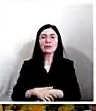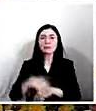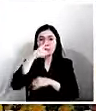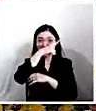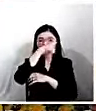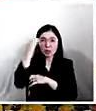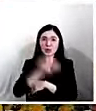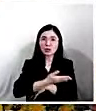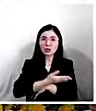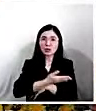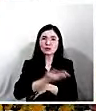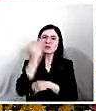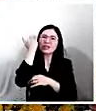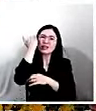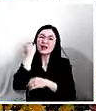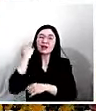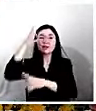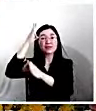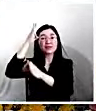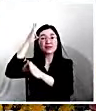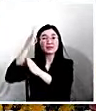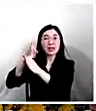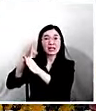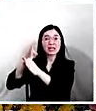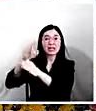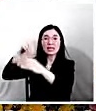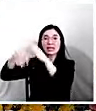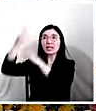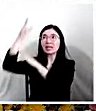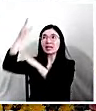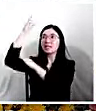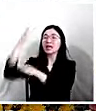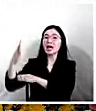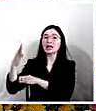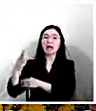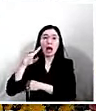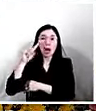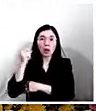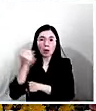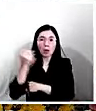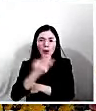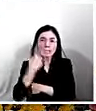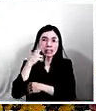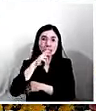lack of faith in God when they saw their